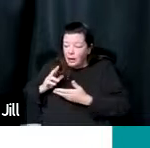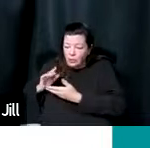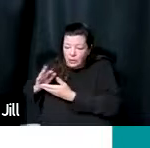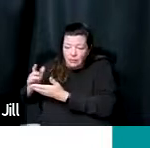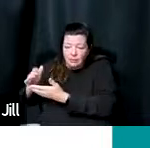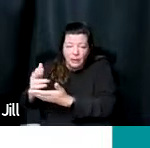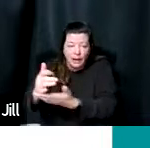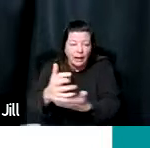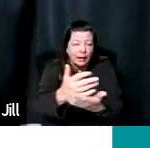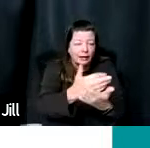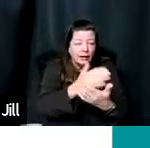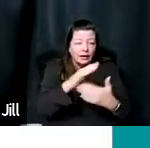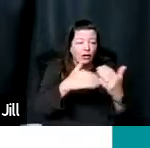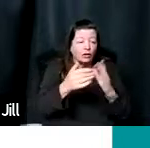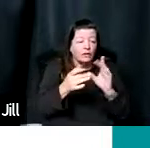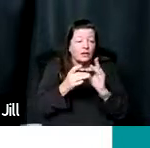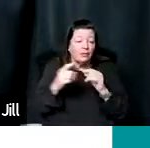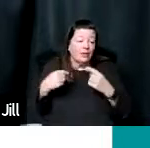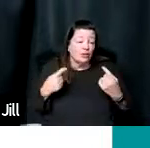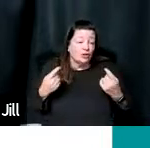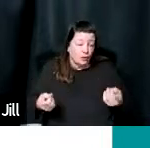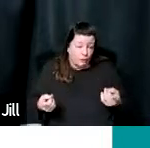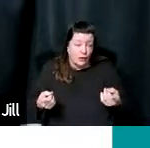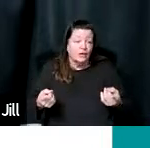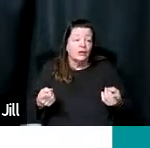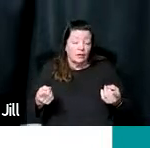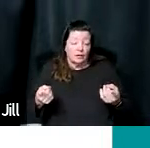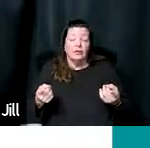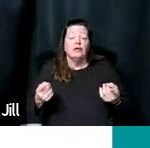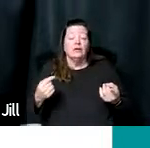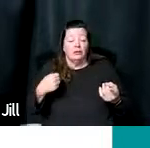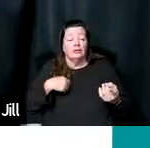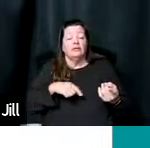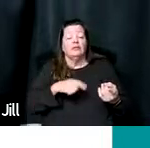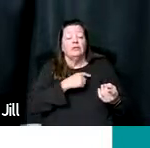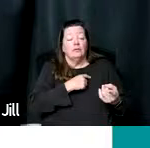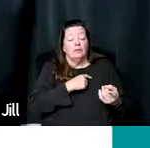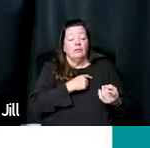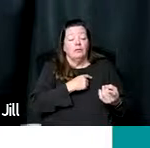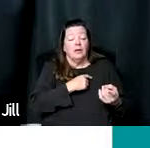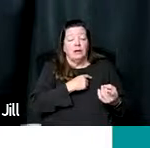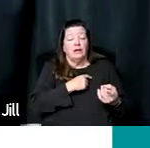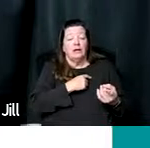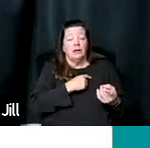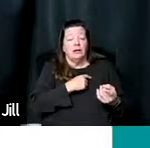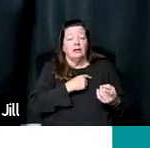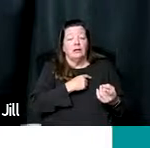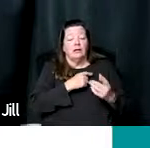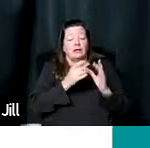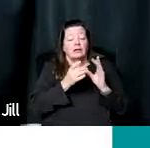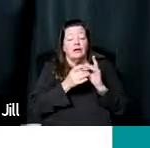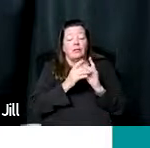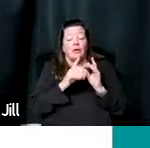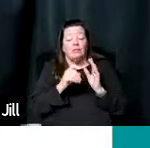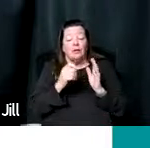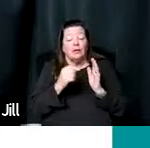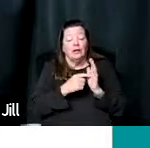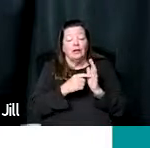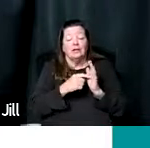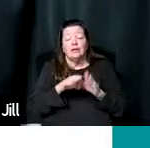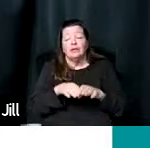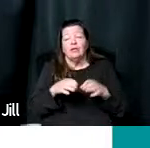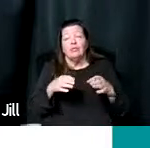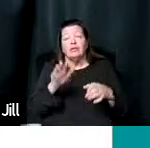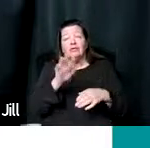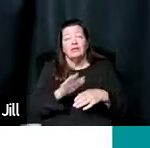all of the comments that have come in thus far. We have been The comment period has been open for approximately a